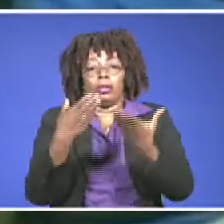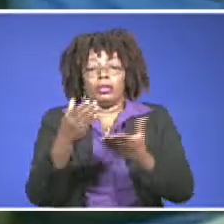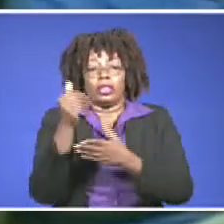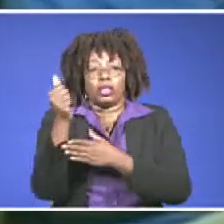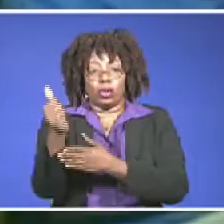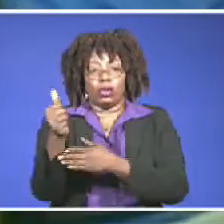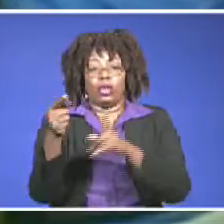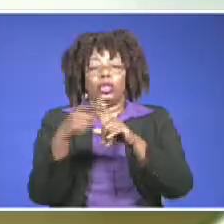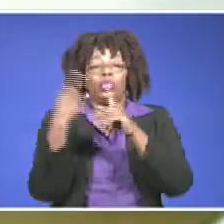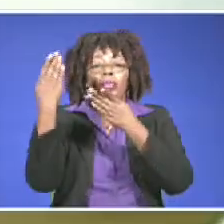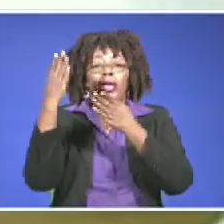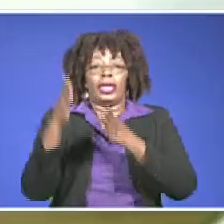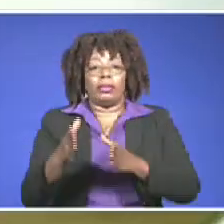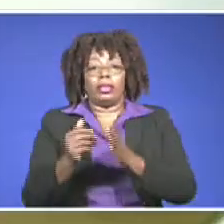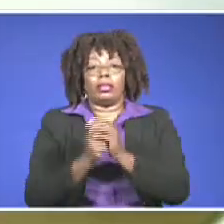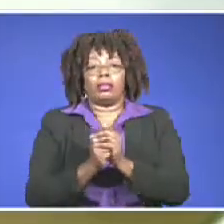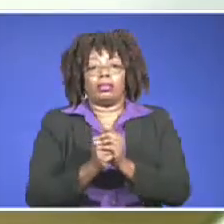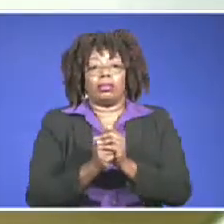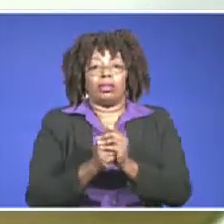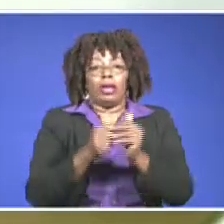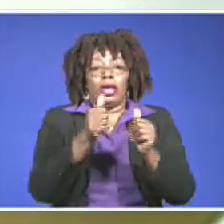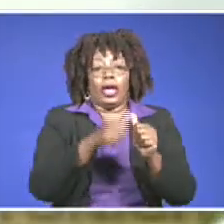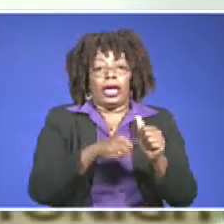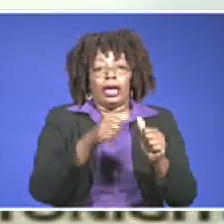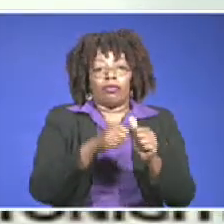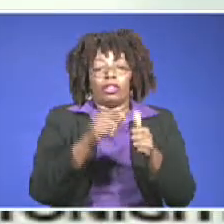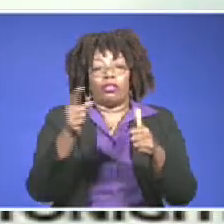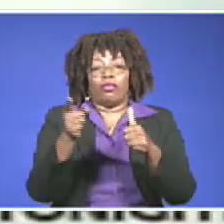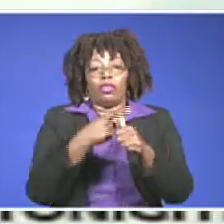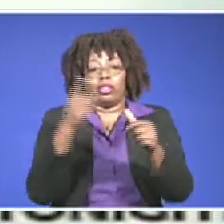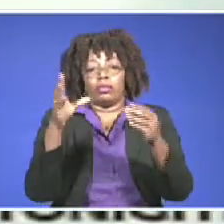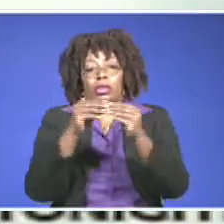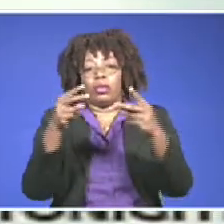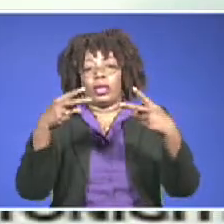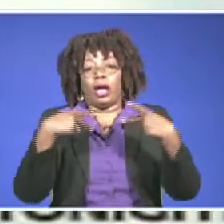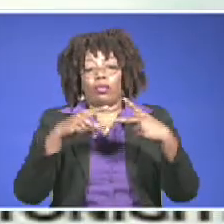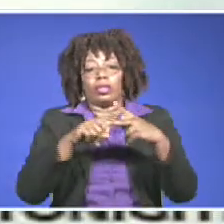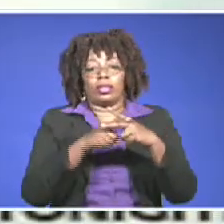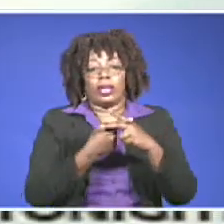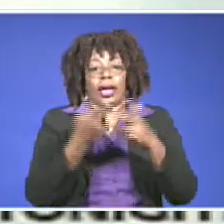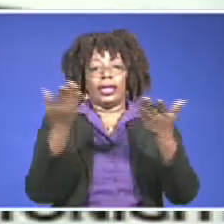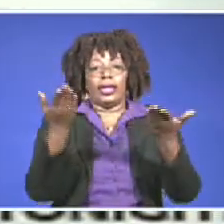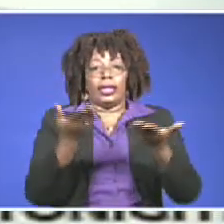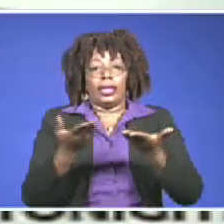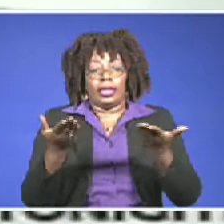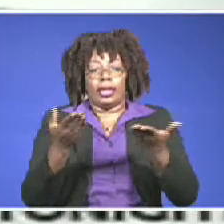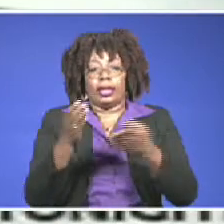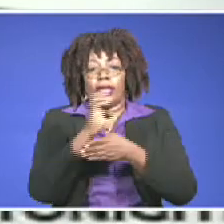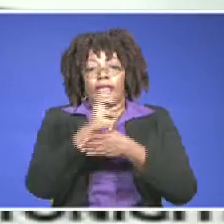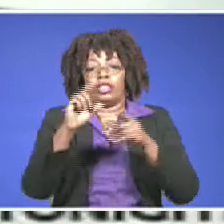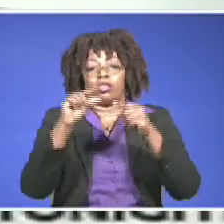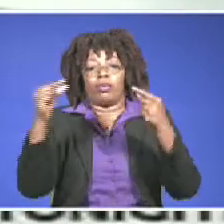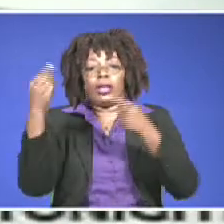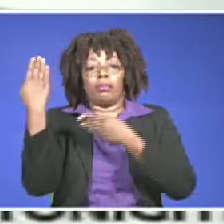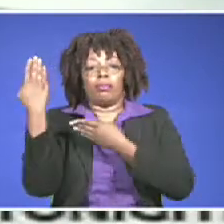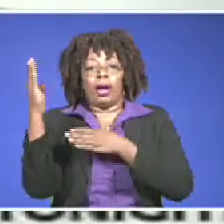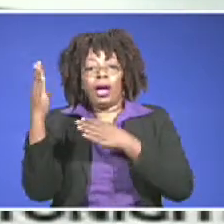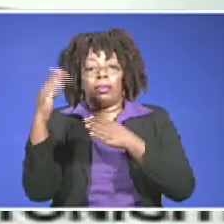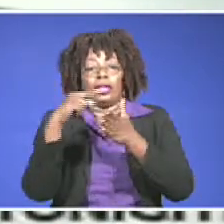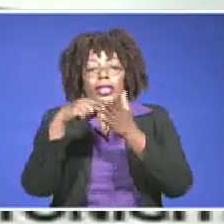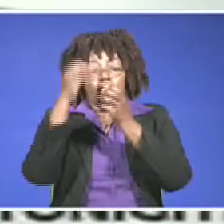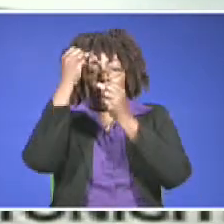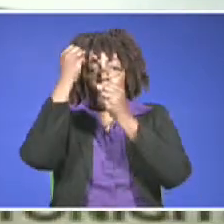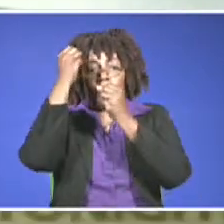own to Bahamians. Every first consultation we have will start here in East Grand Bahama. So the information